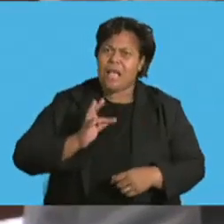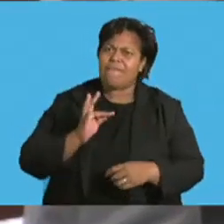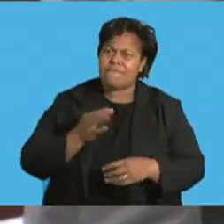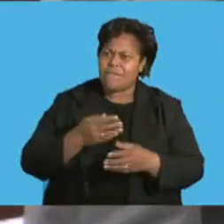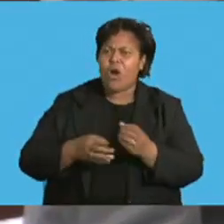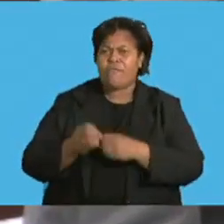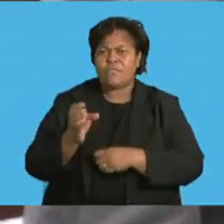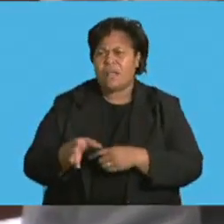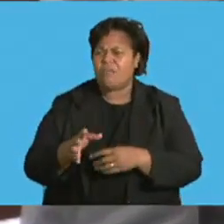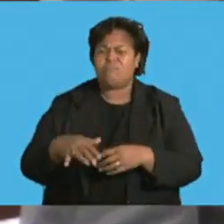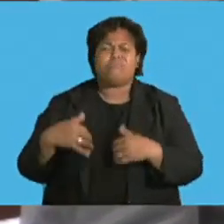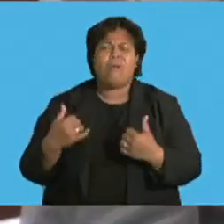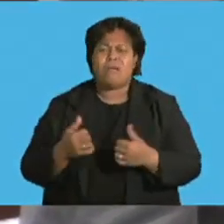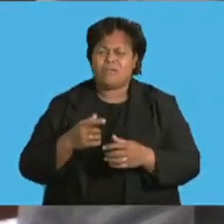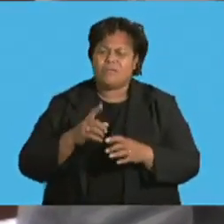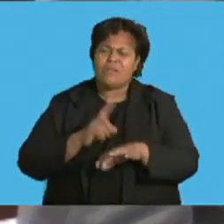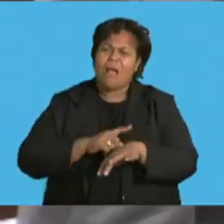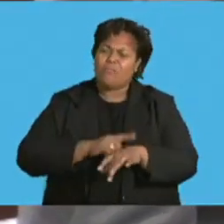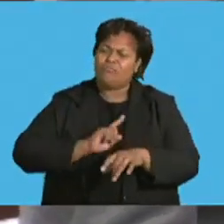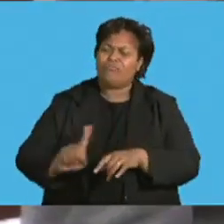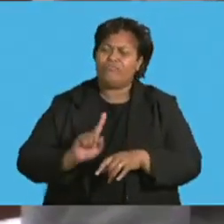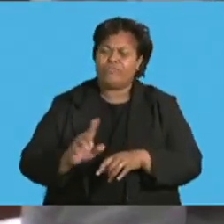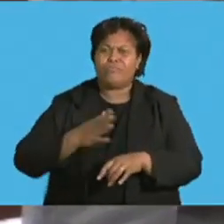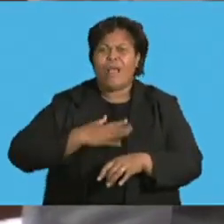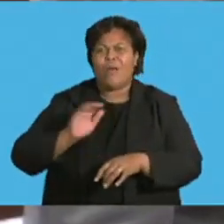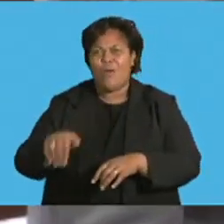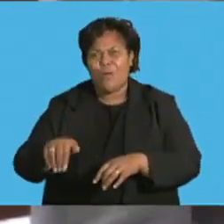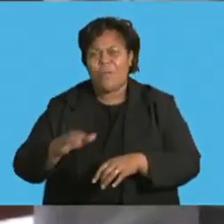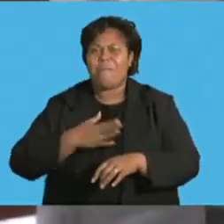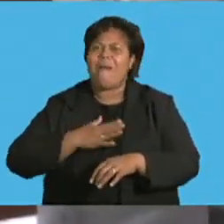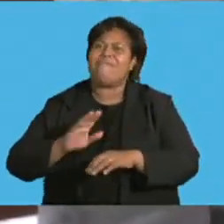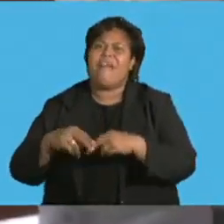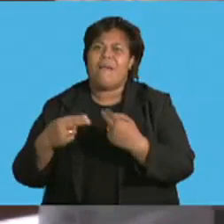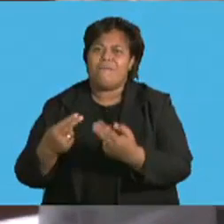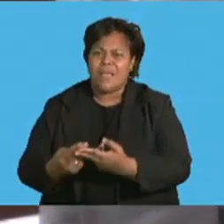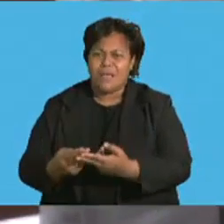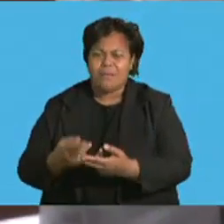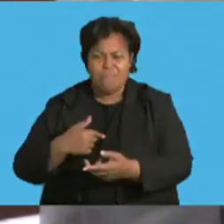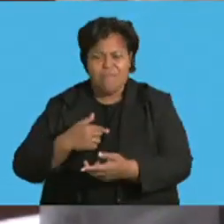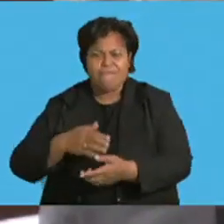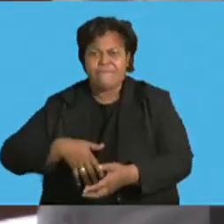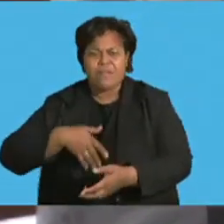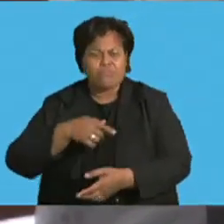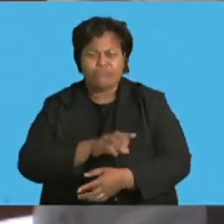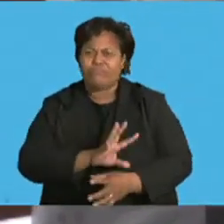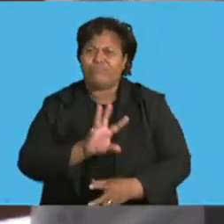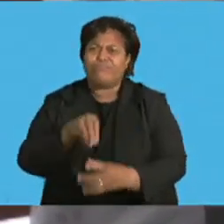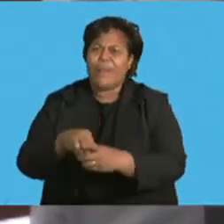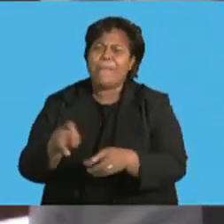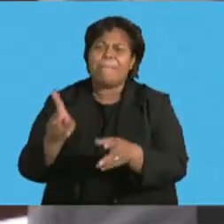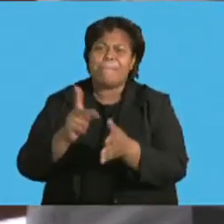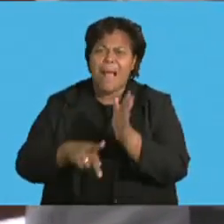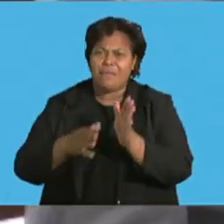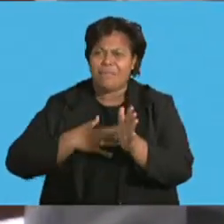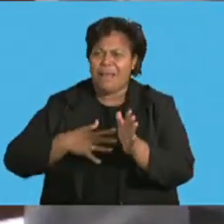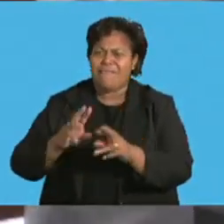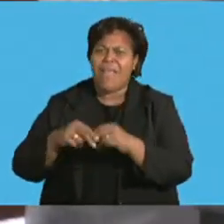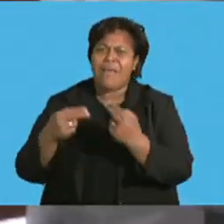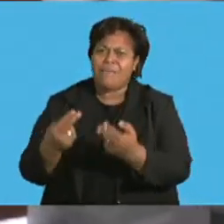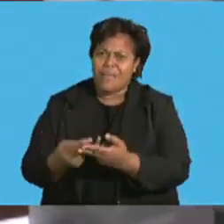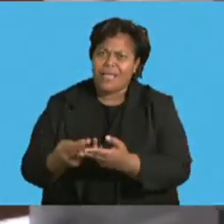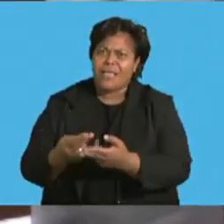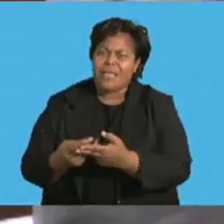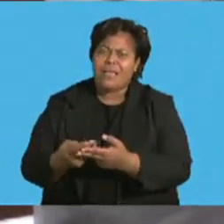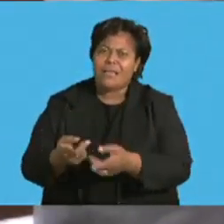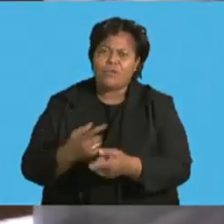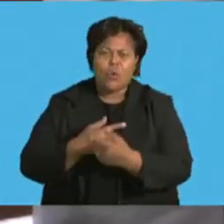hours in my home with my family. He is a man I once felt was part of my family. He was a comrade in many changes